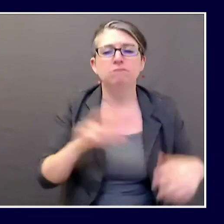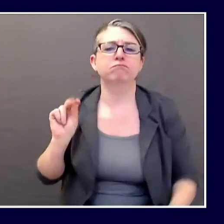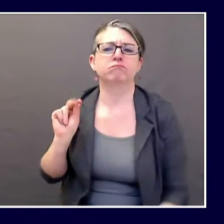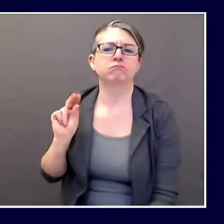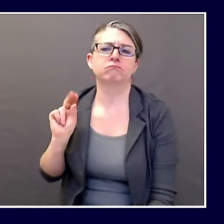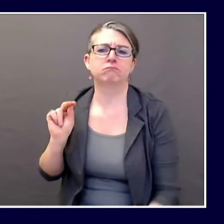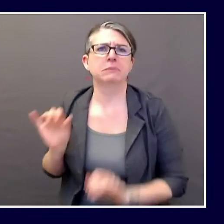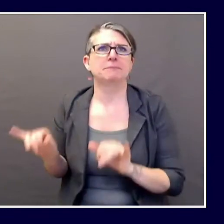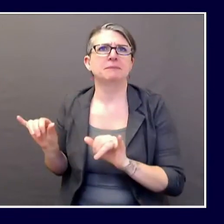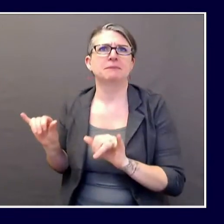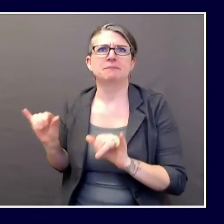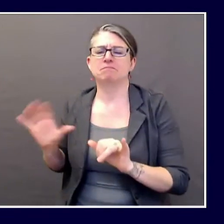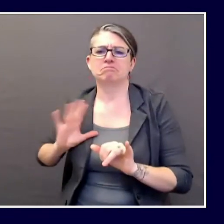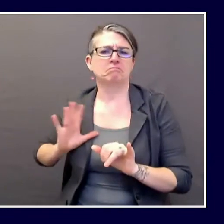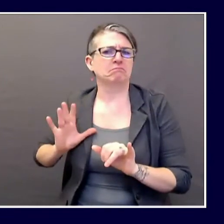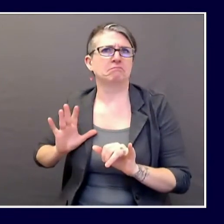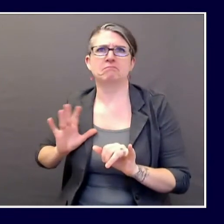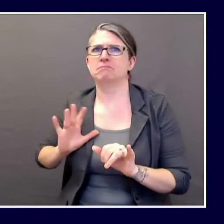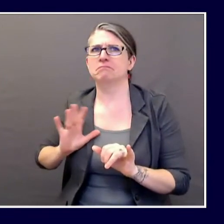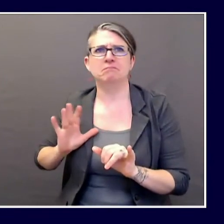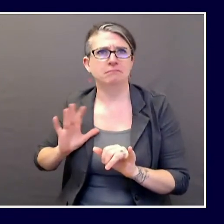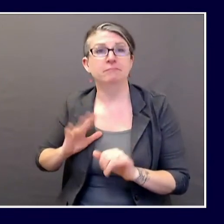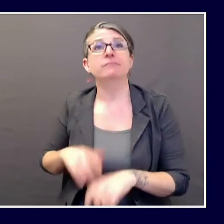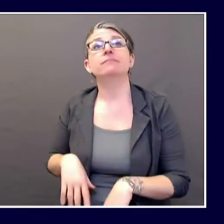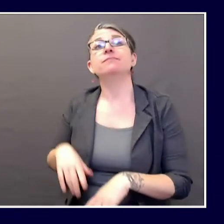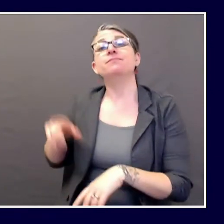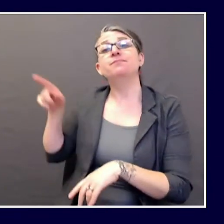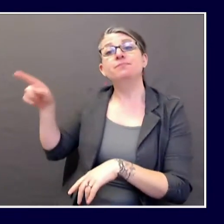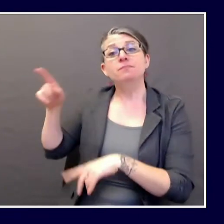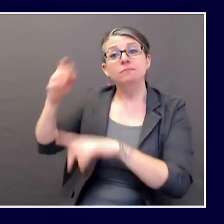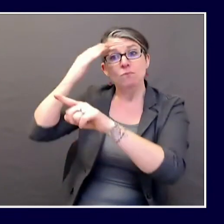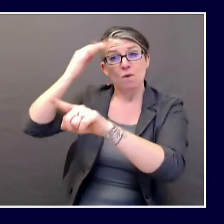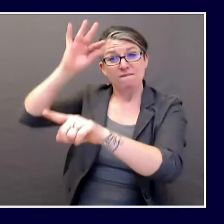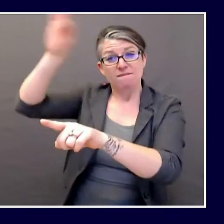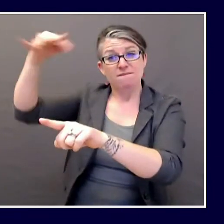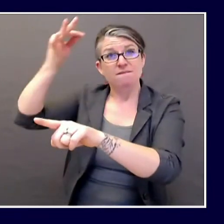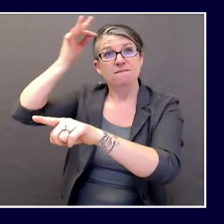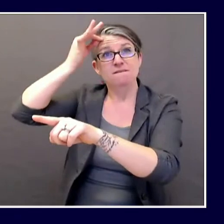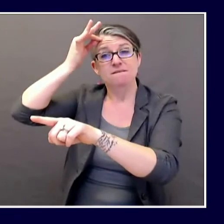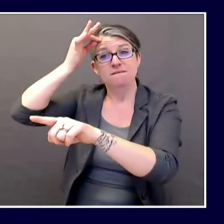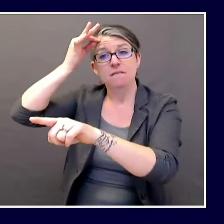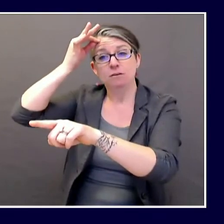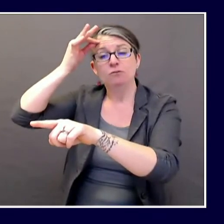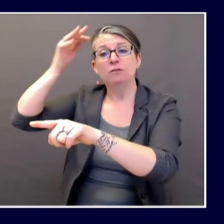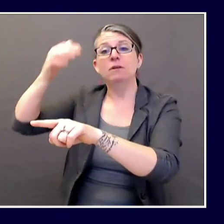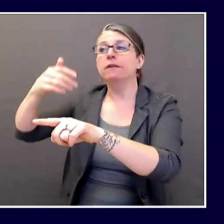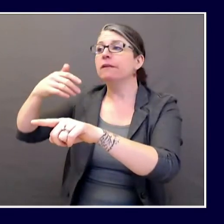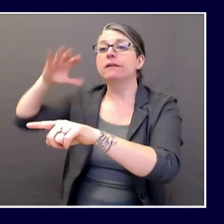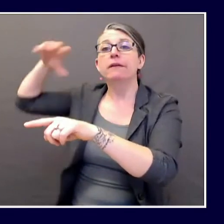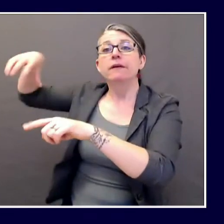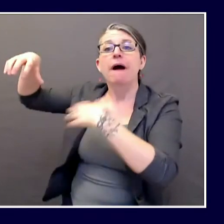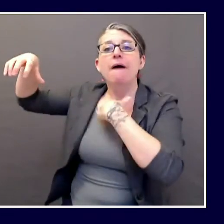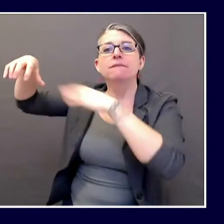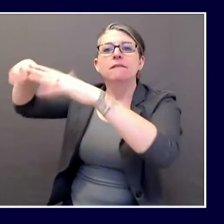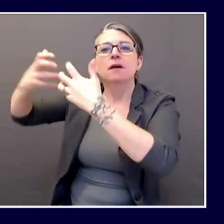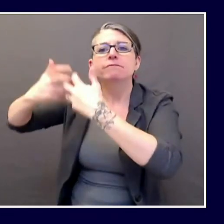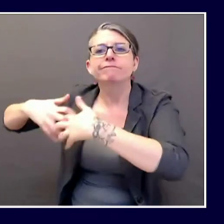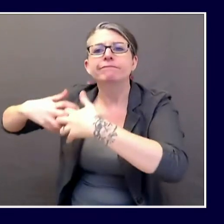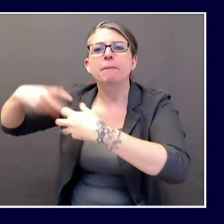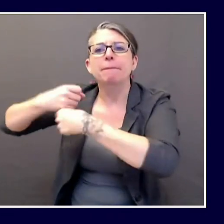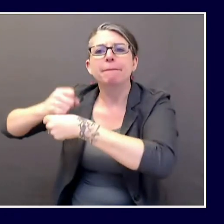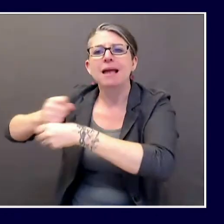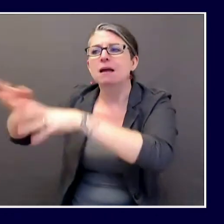by the shipper yesterday and today, and that process is unaffected by this temporary outage in our